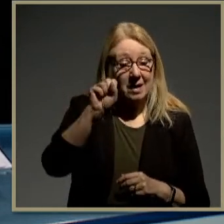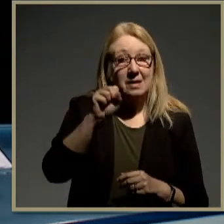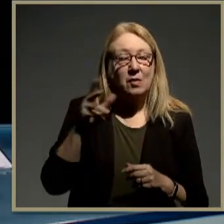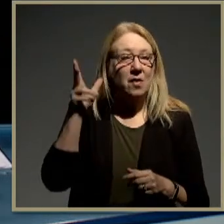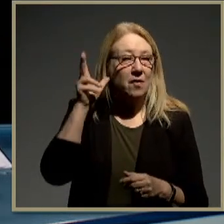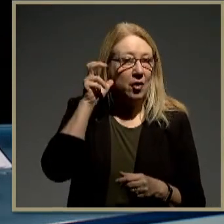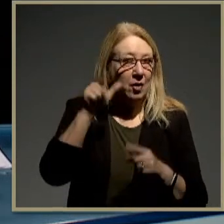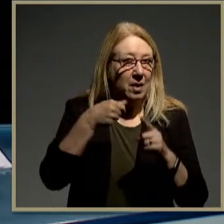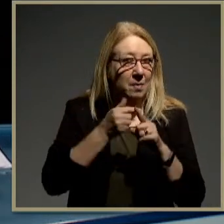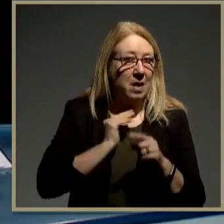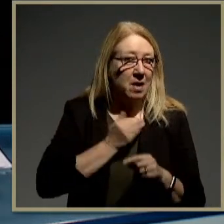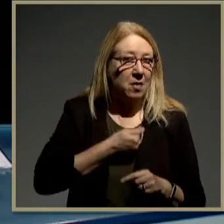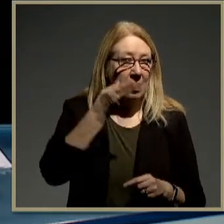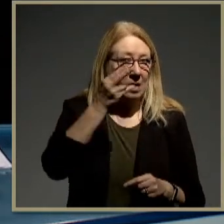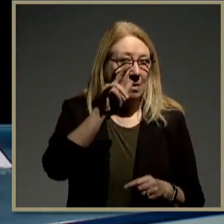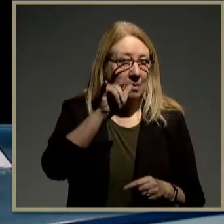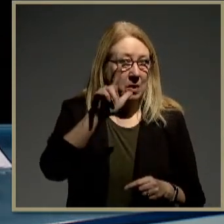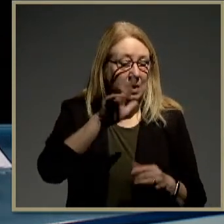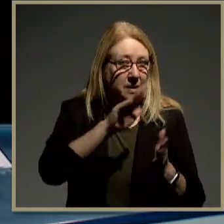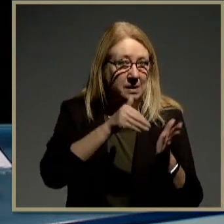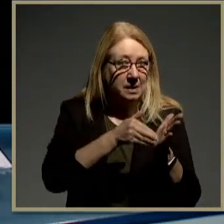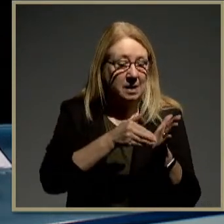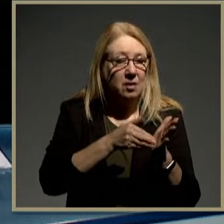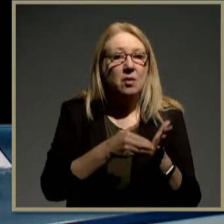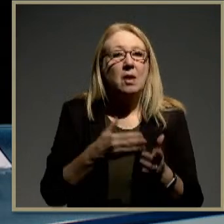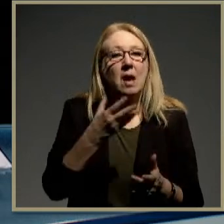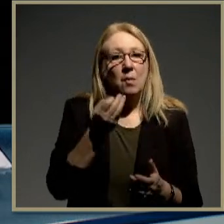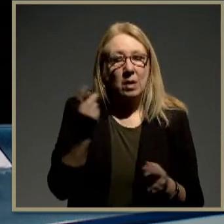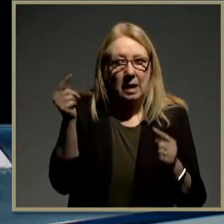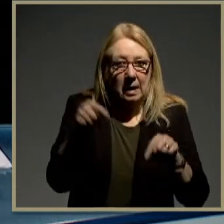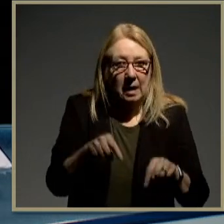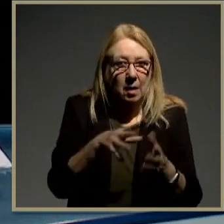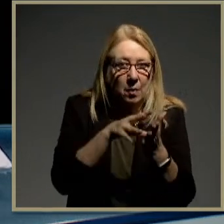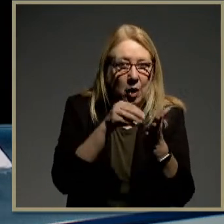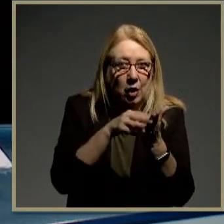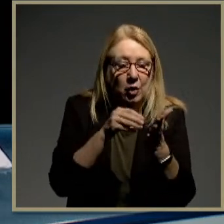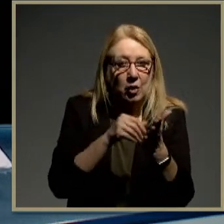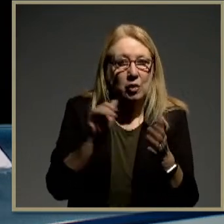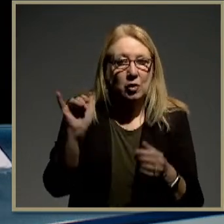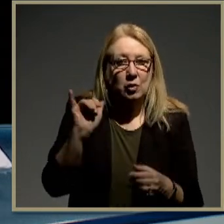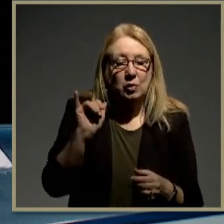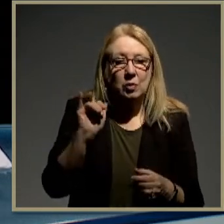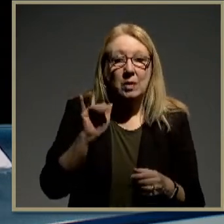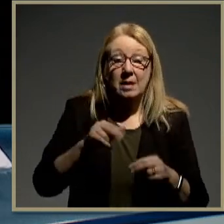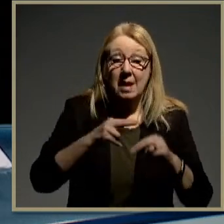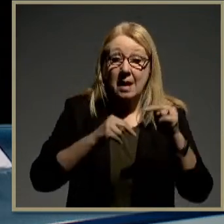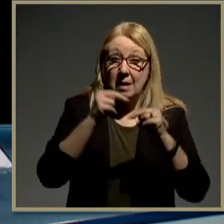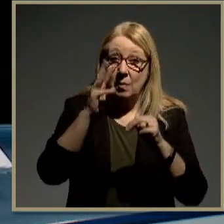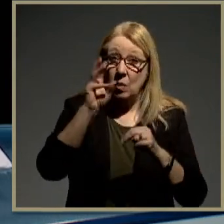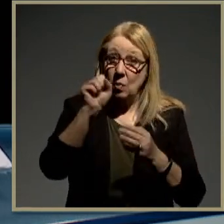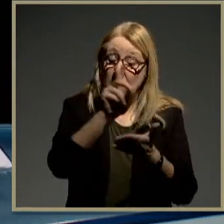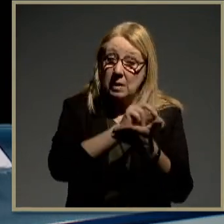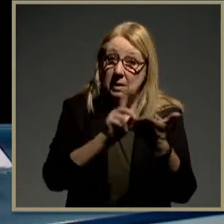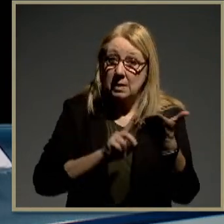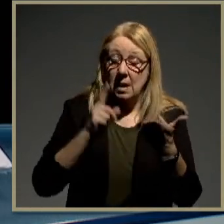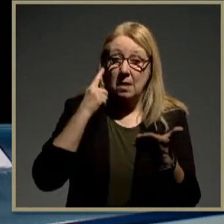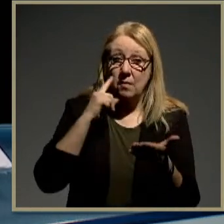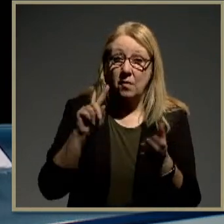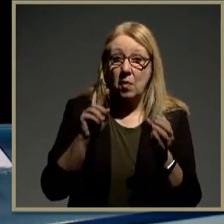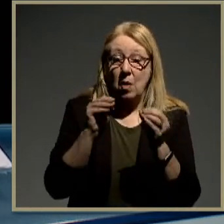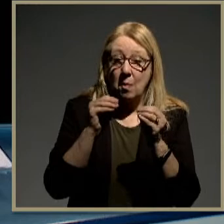heard about the Hybl Center and would like to come here to learn as well. The building was designed for more